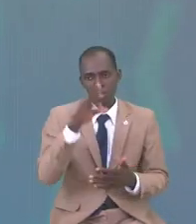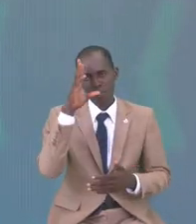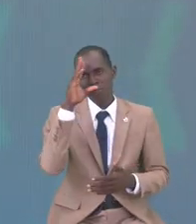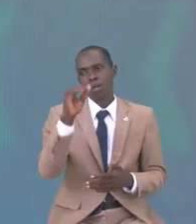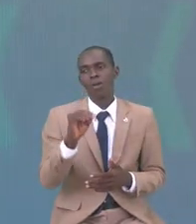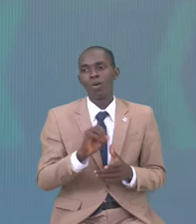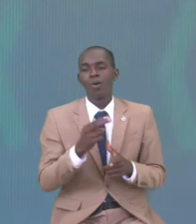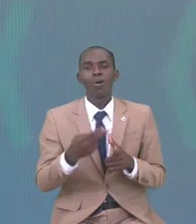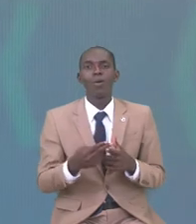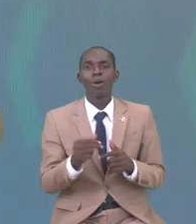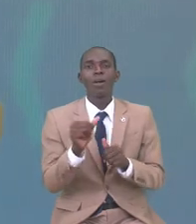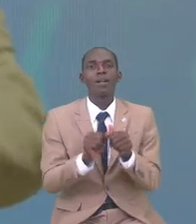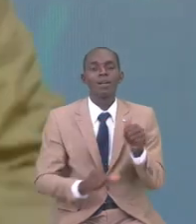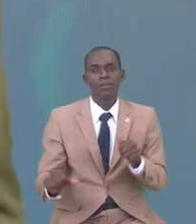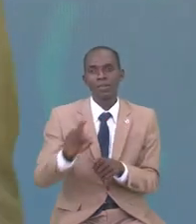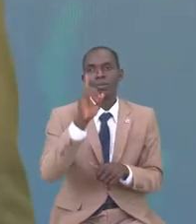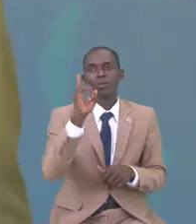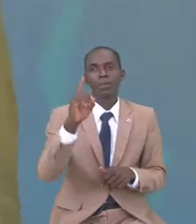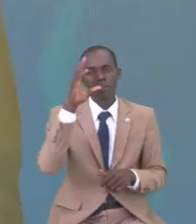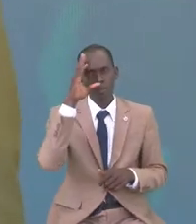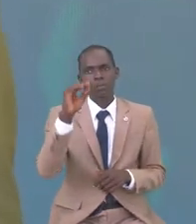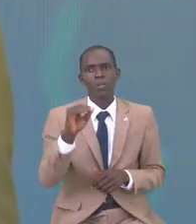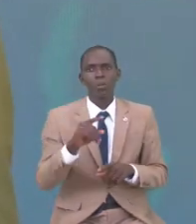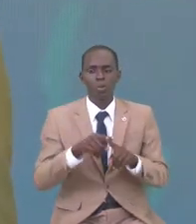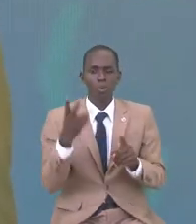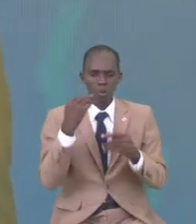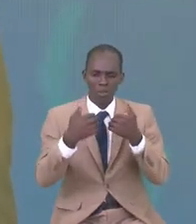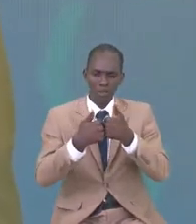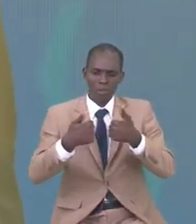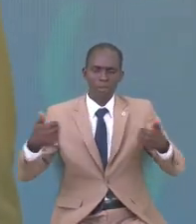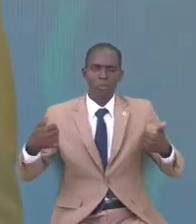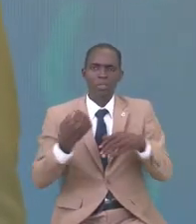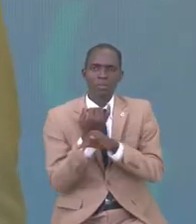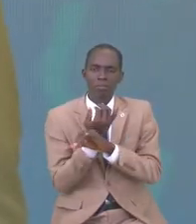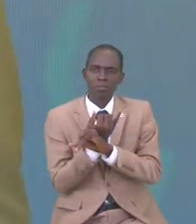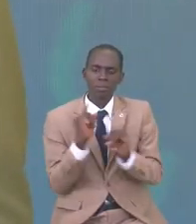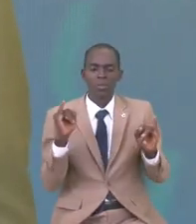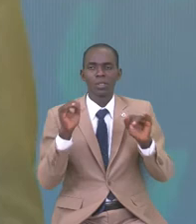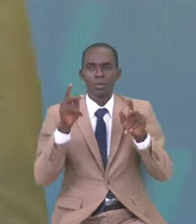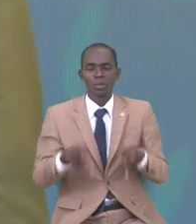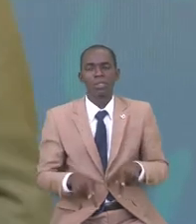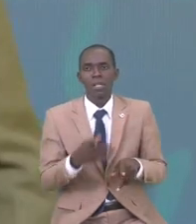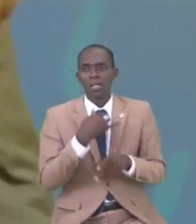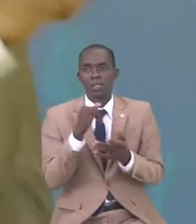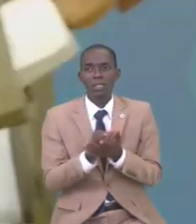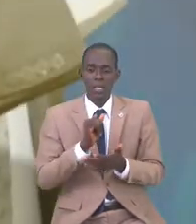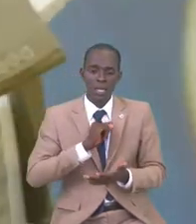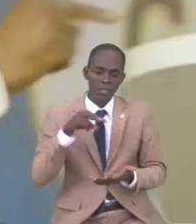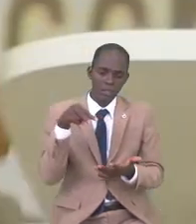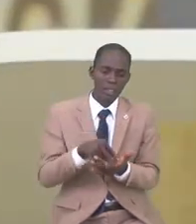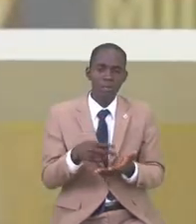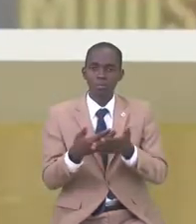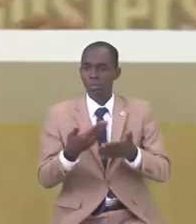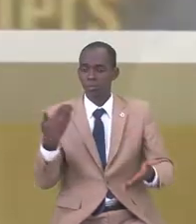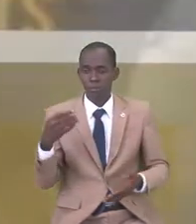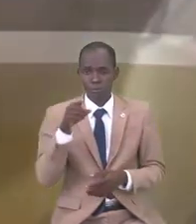an isolated, unique individual. And he said, "I stand before him. There shall not